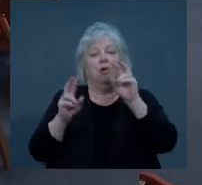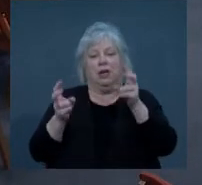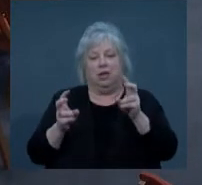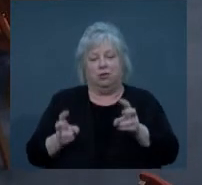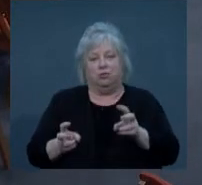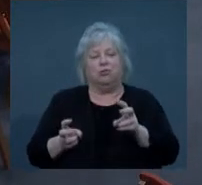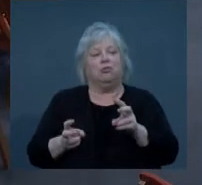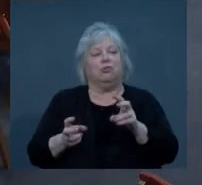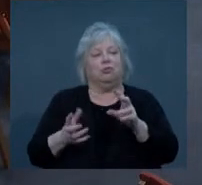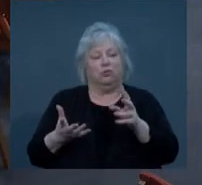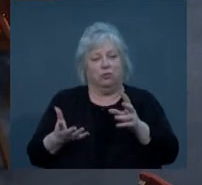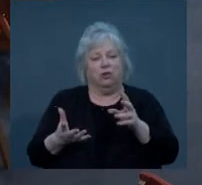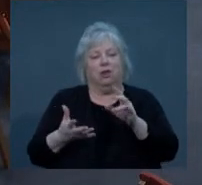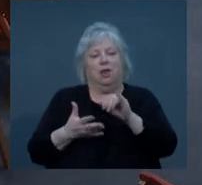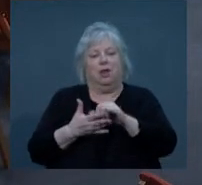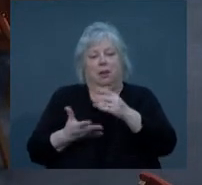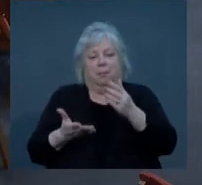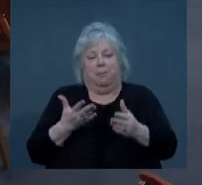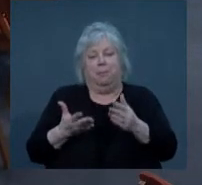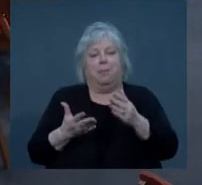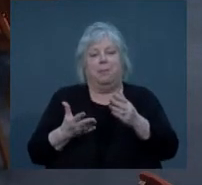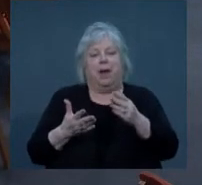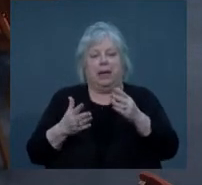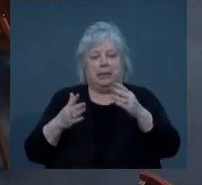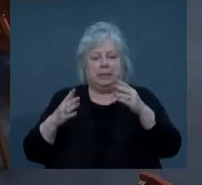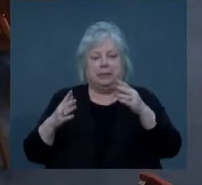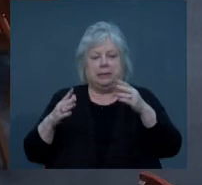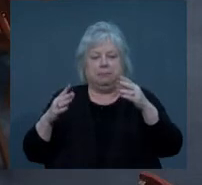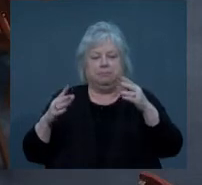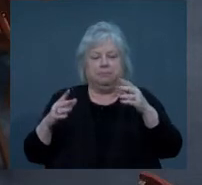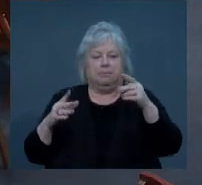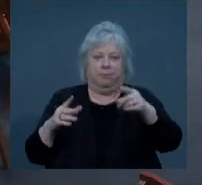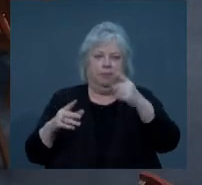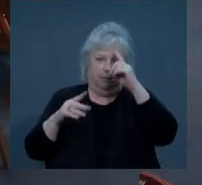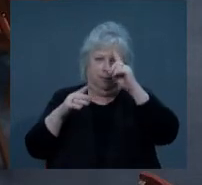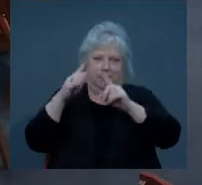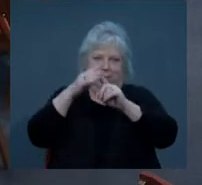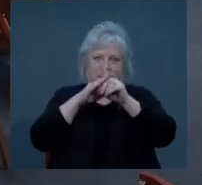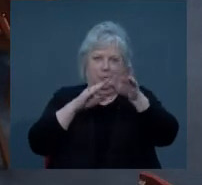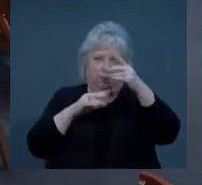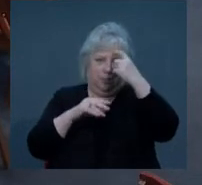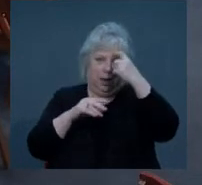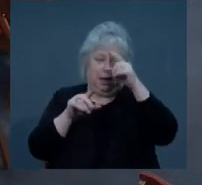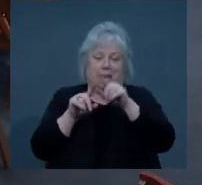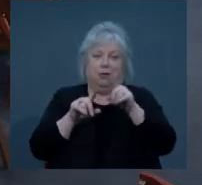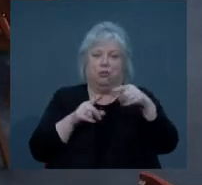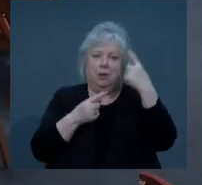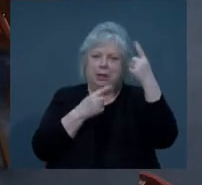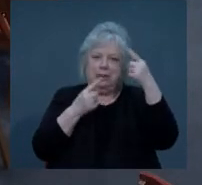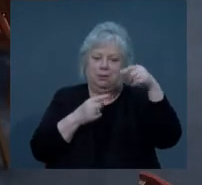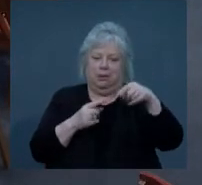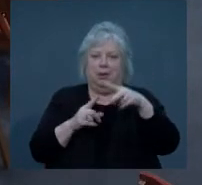that might enter your minds as you consider this application.